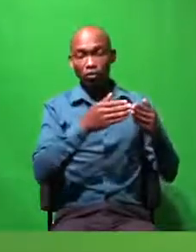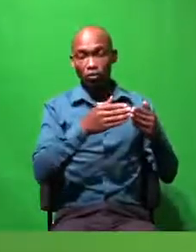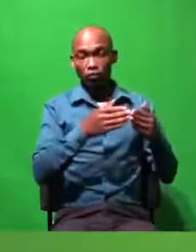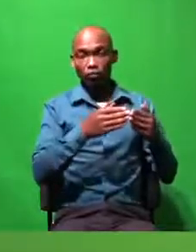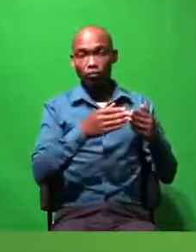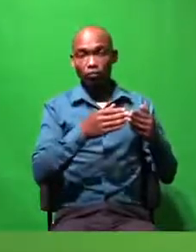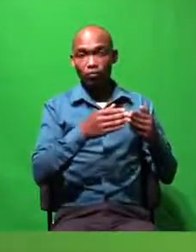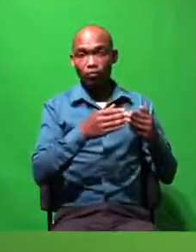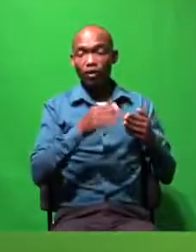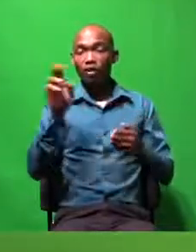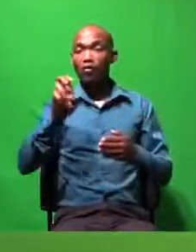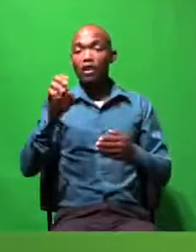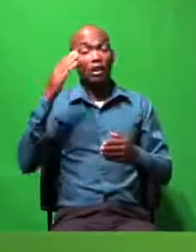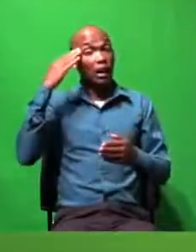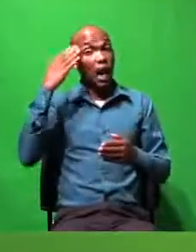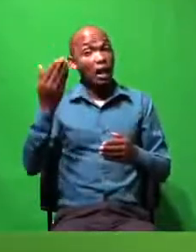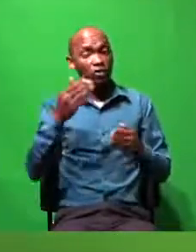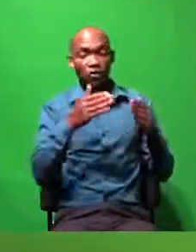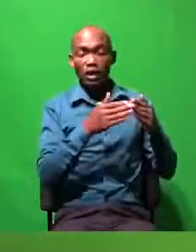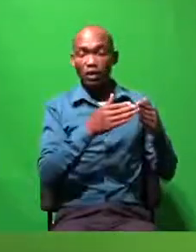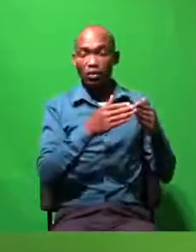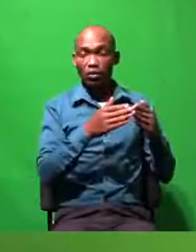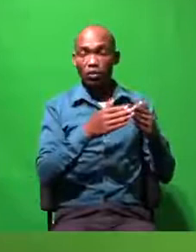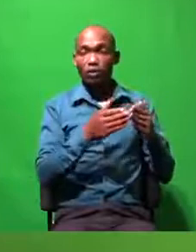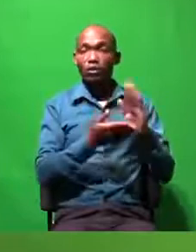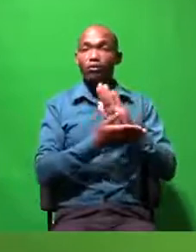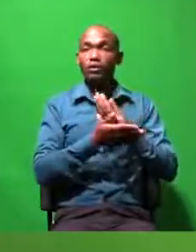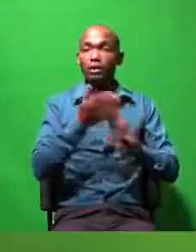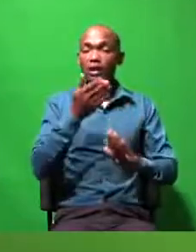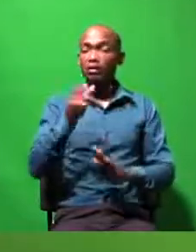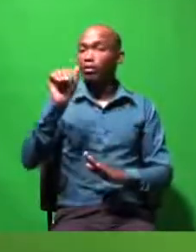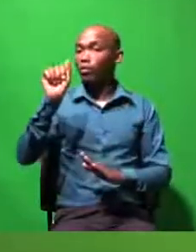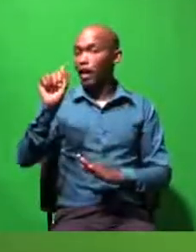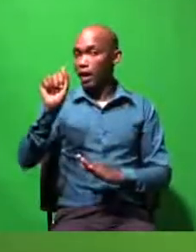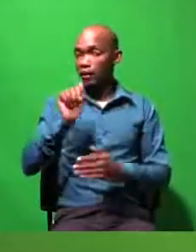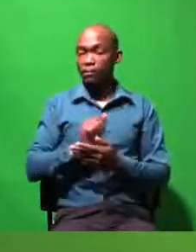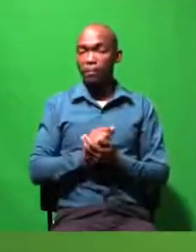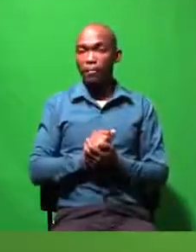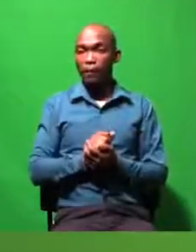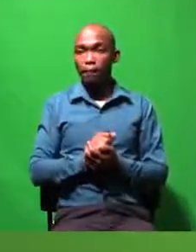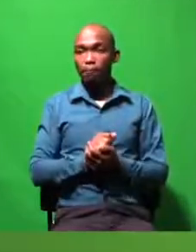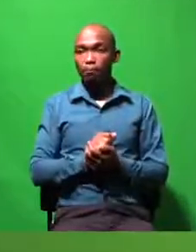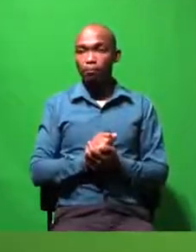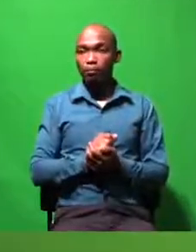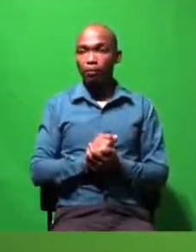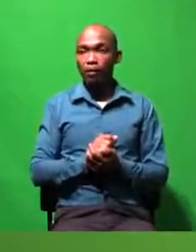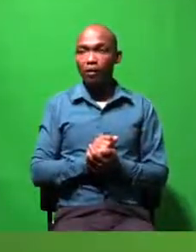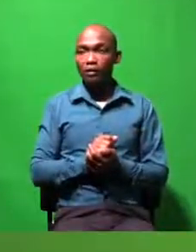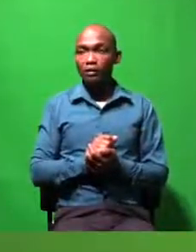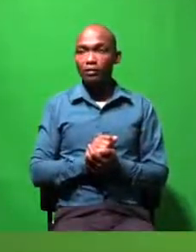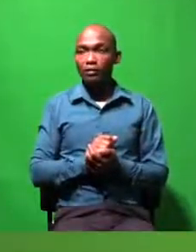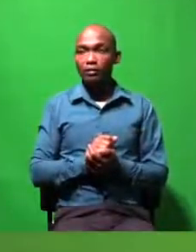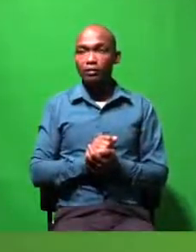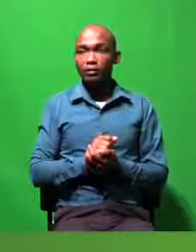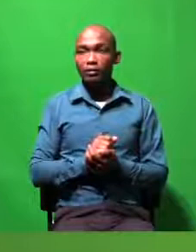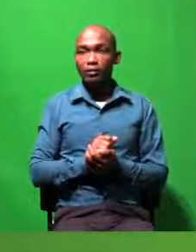Okay? Good. Number one, number A. Here is full turn. Let's